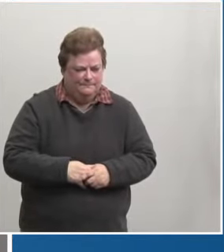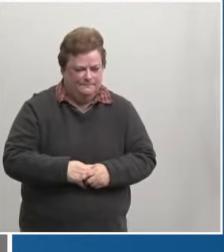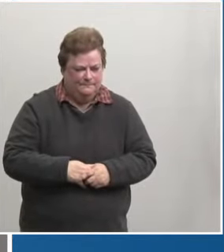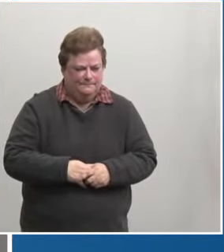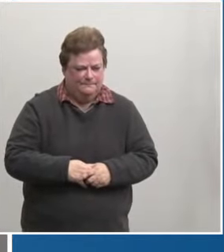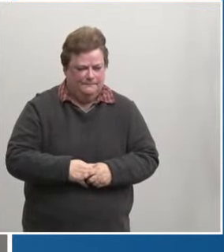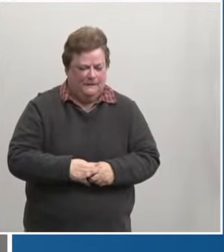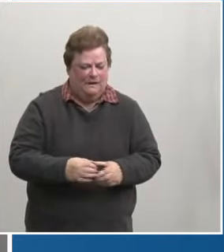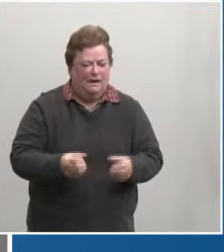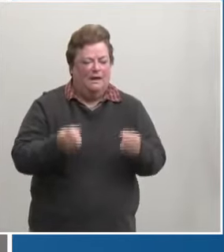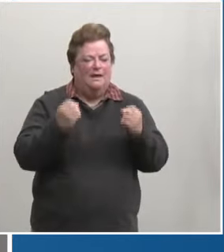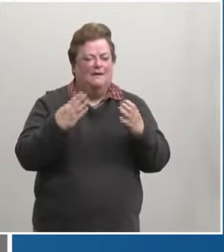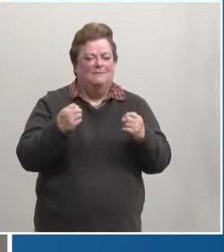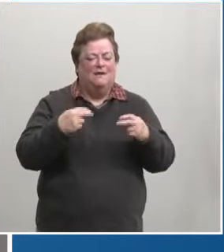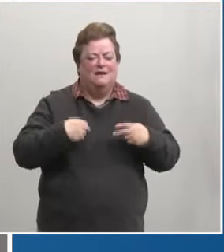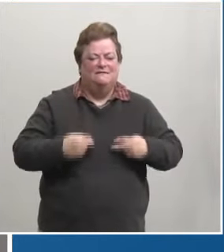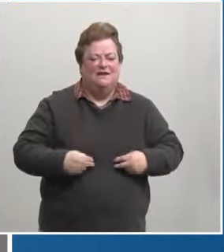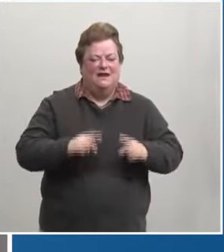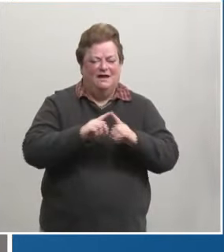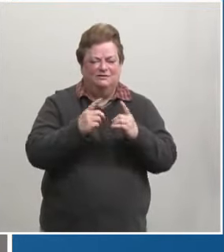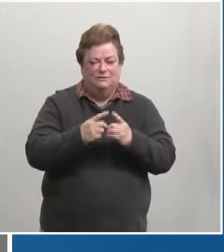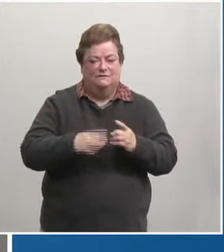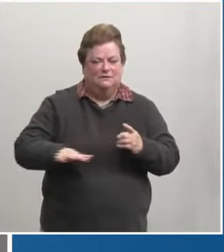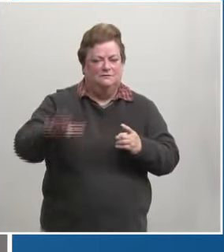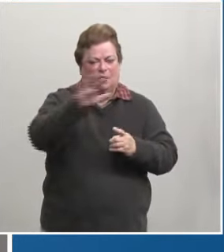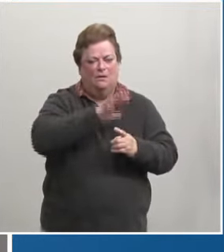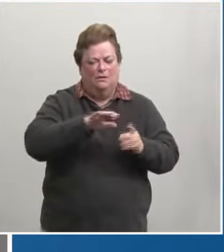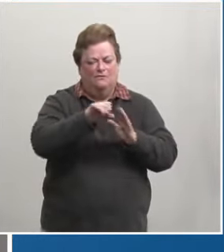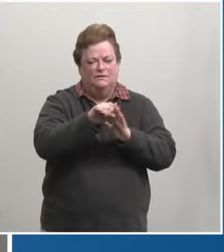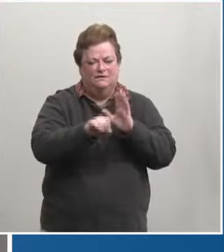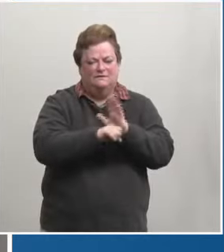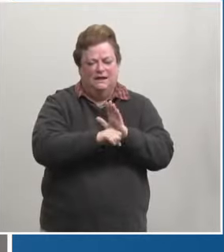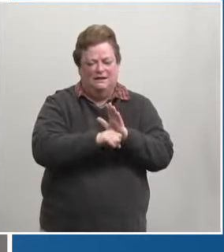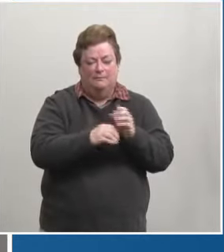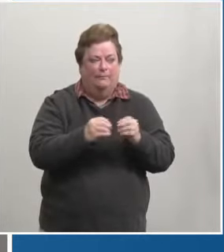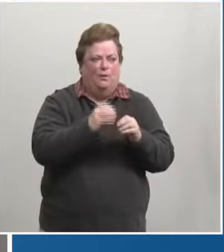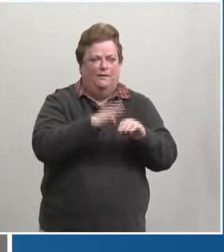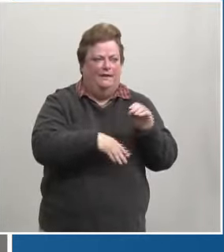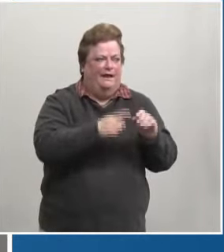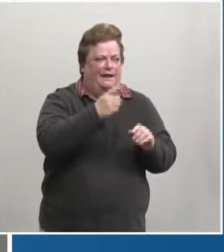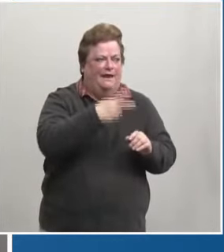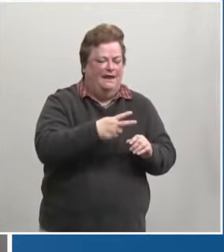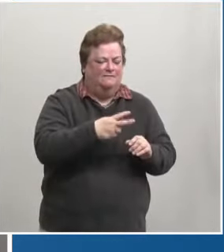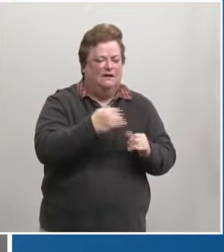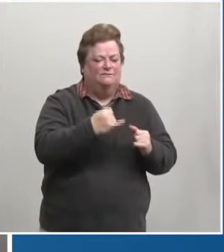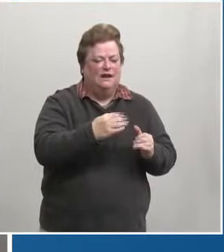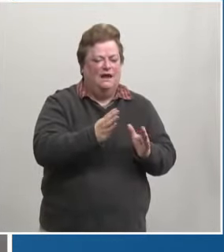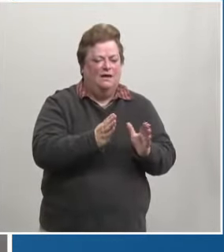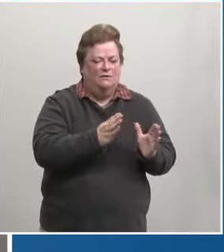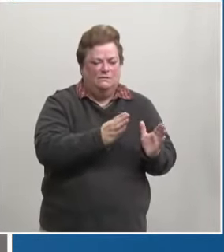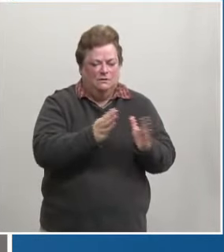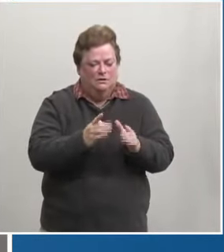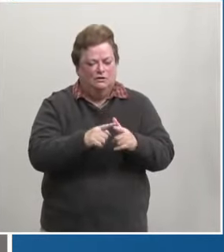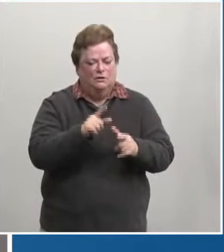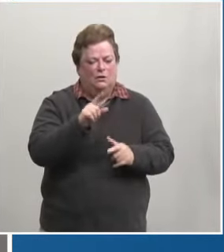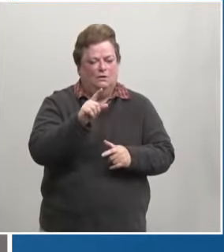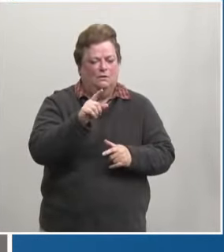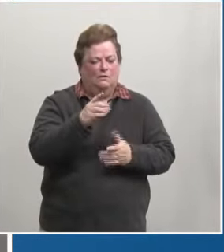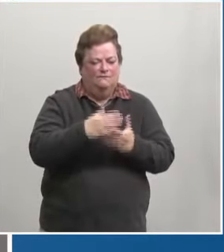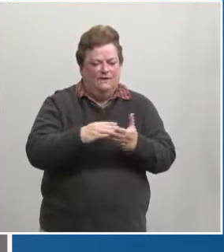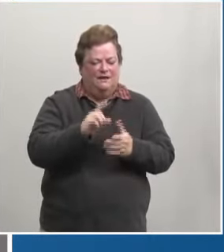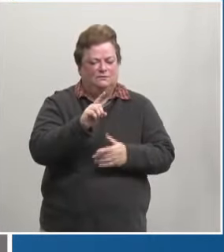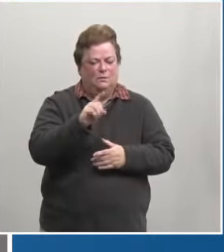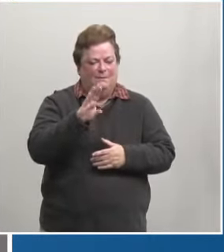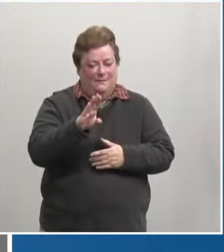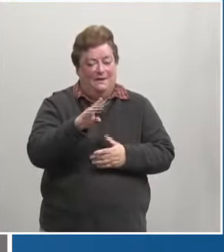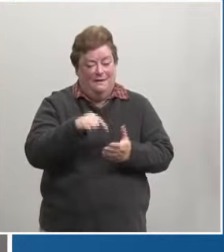Many of the health districts around the state, in fact, probably more than half of them at least, have moved into phase 1B or are doing so